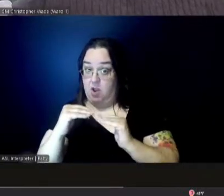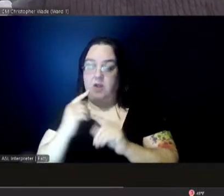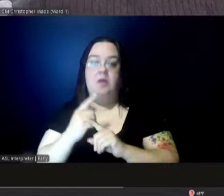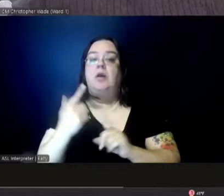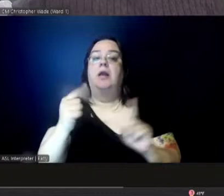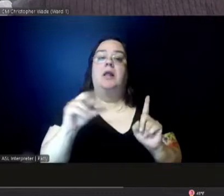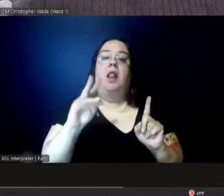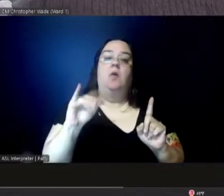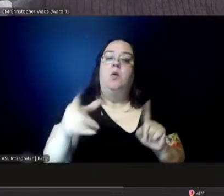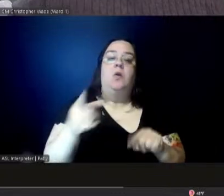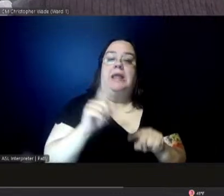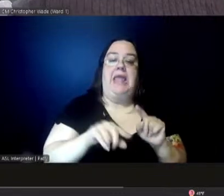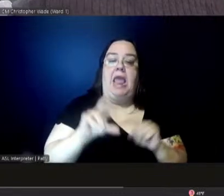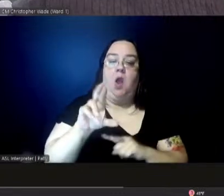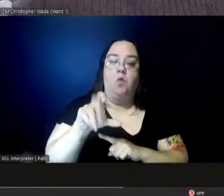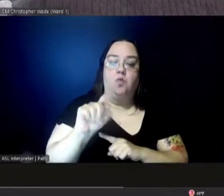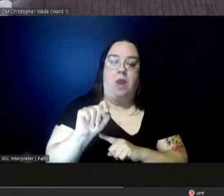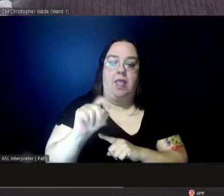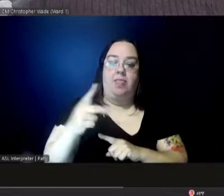park according to the